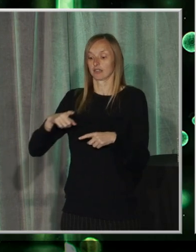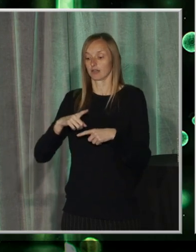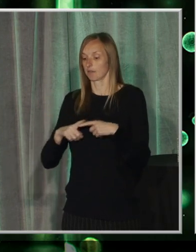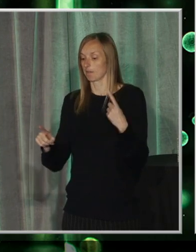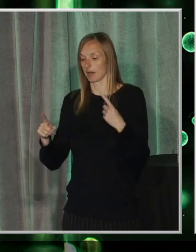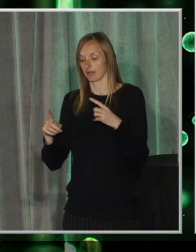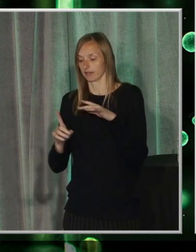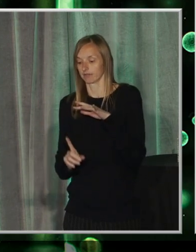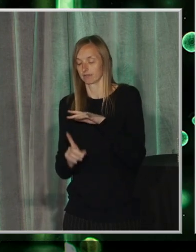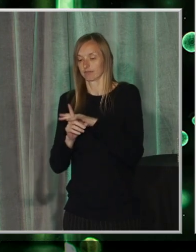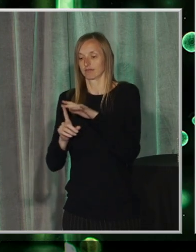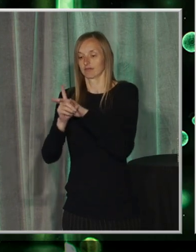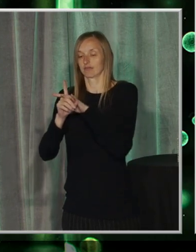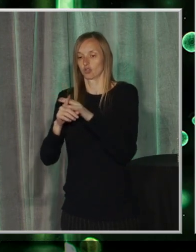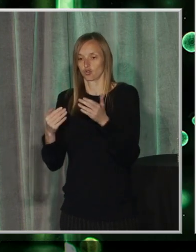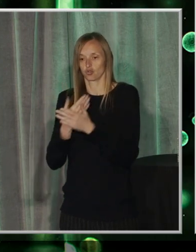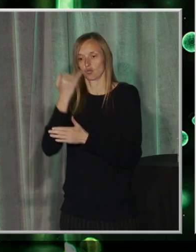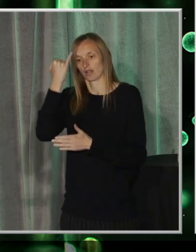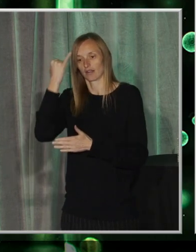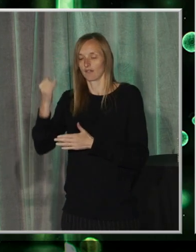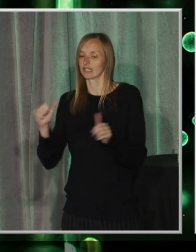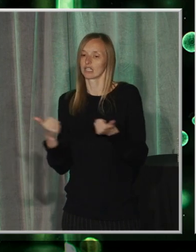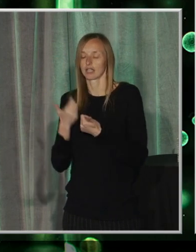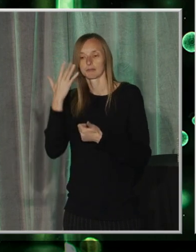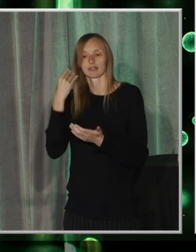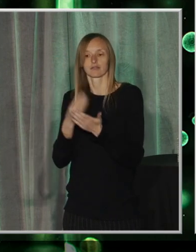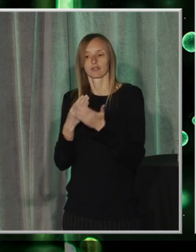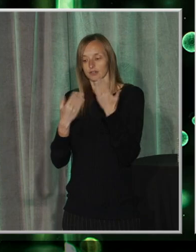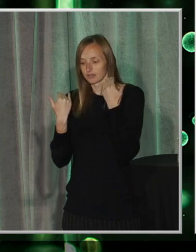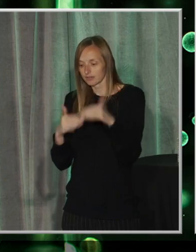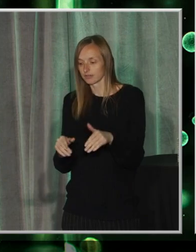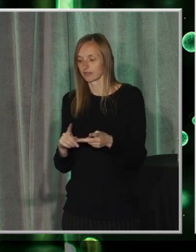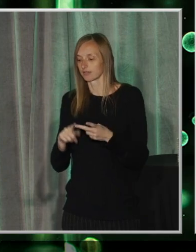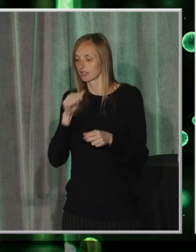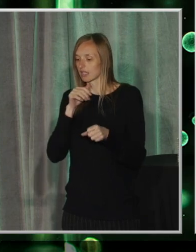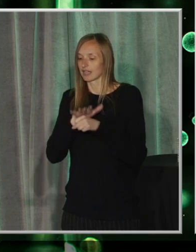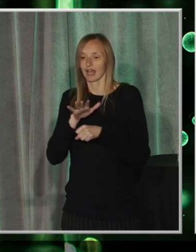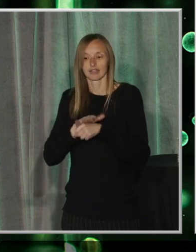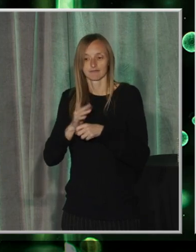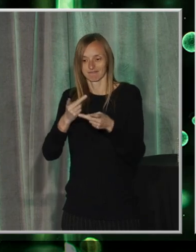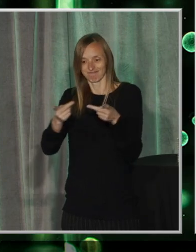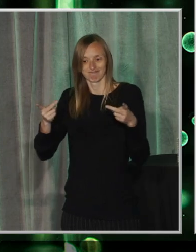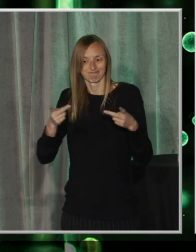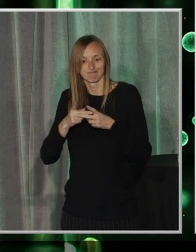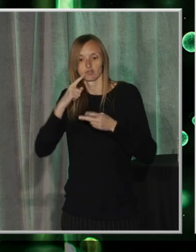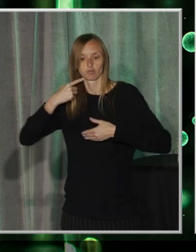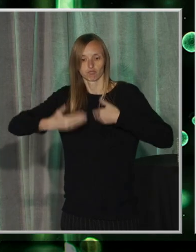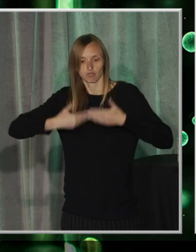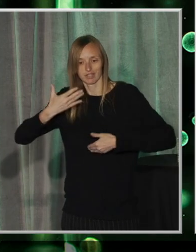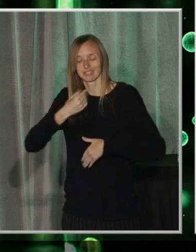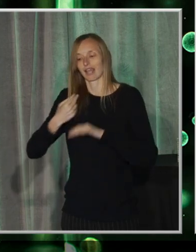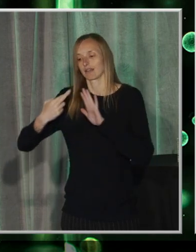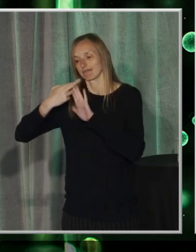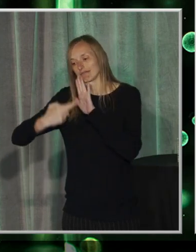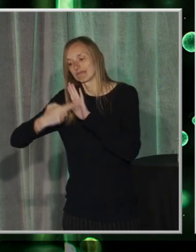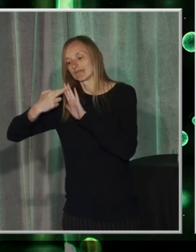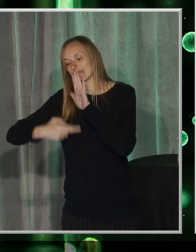Emerging methods are challenging due to financial constraints, insufficient facilities, and regulatory